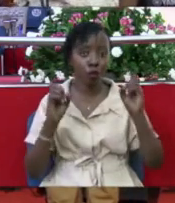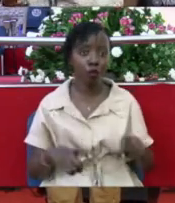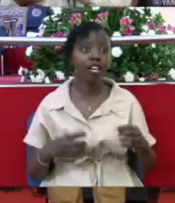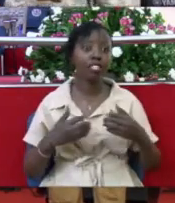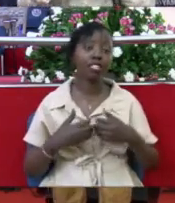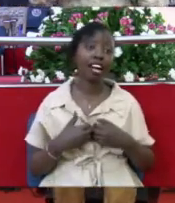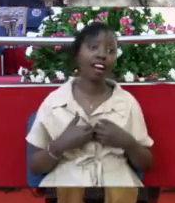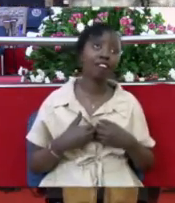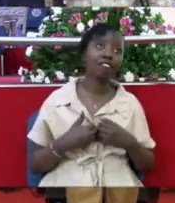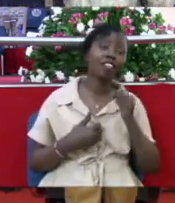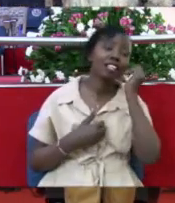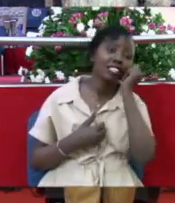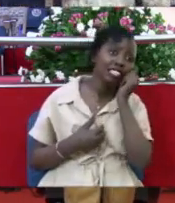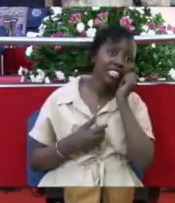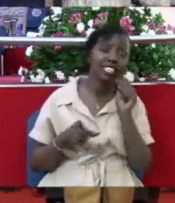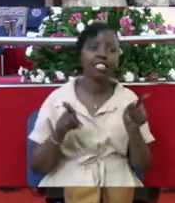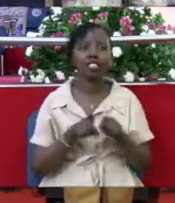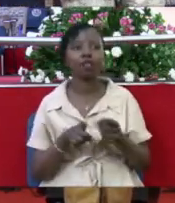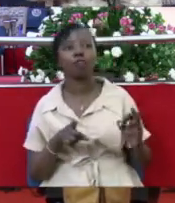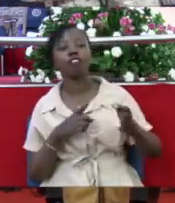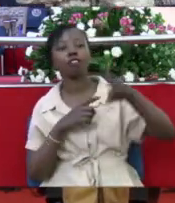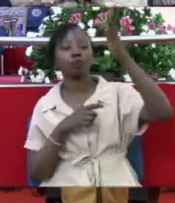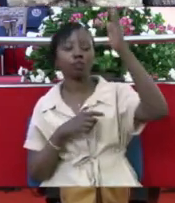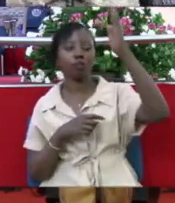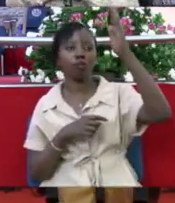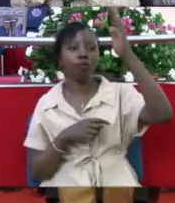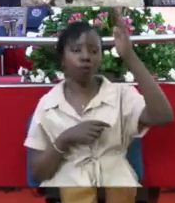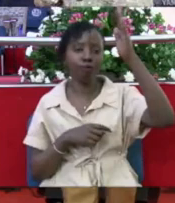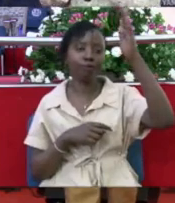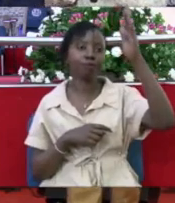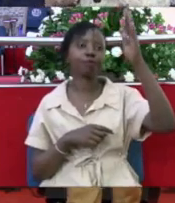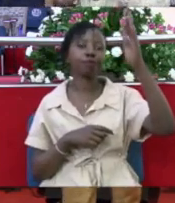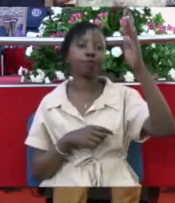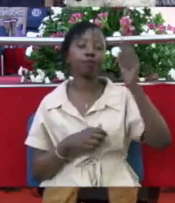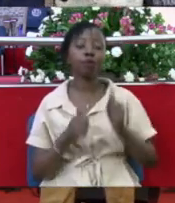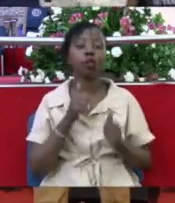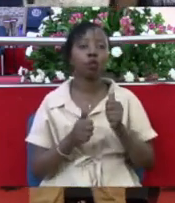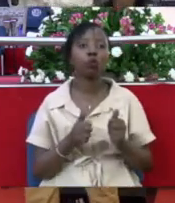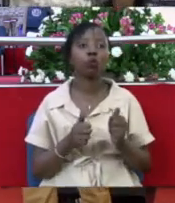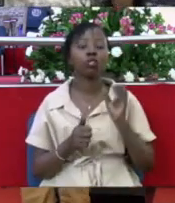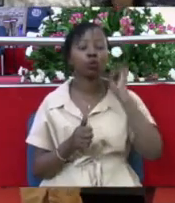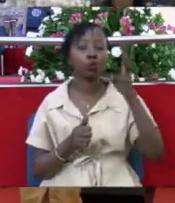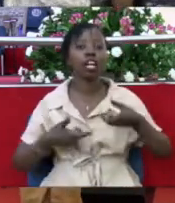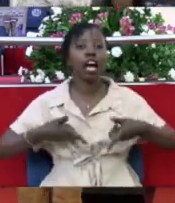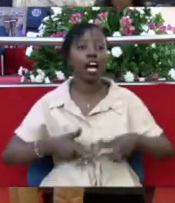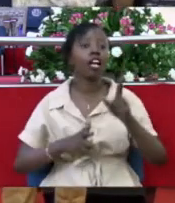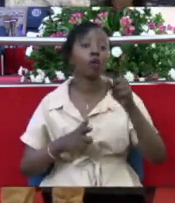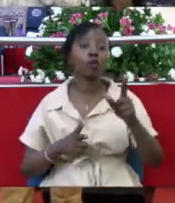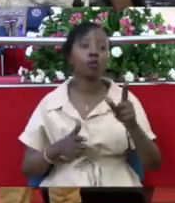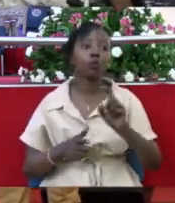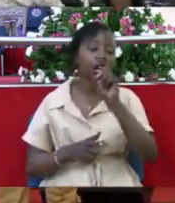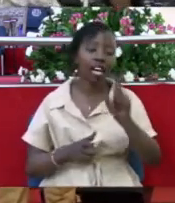sorrow. Ni kwamba unahitaji kuwa na kile kilio cha kiungu, that will lead you to repentance, ambayo itakusababisha